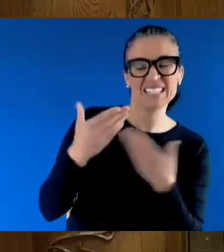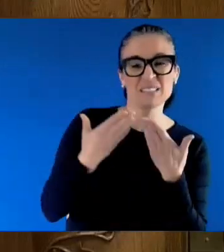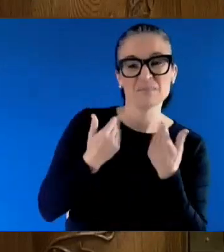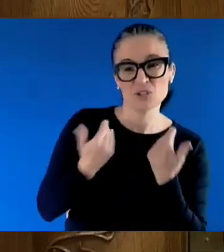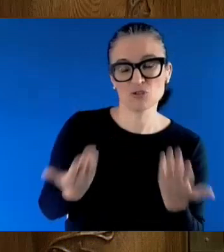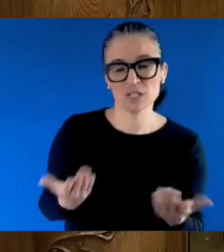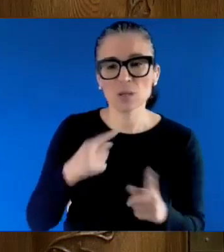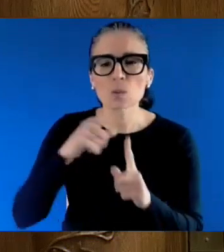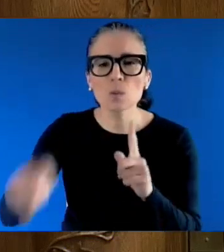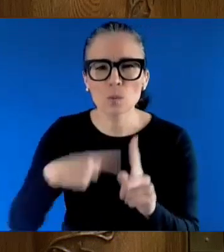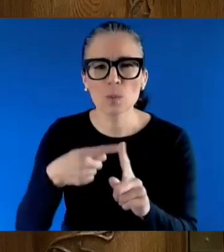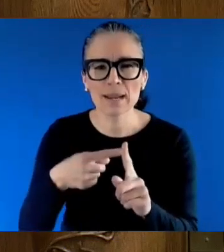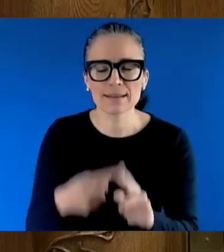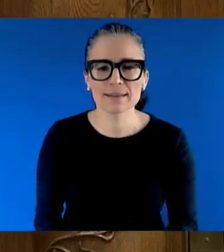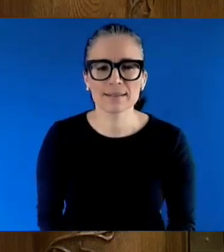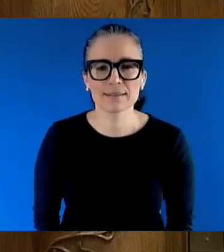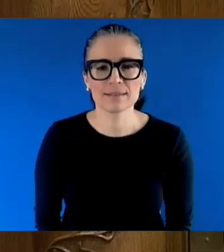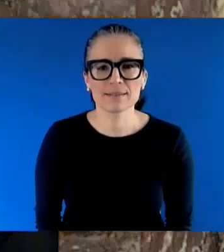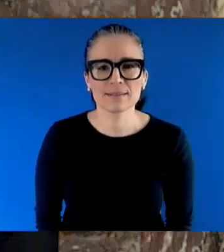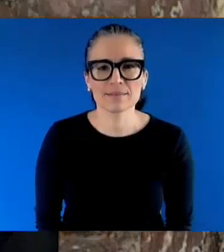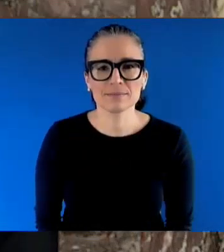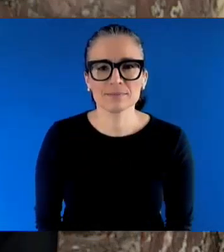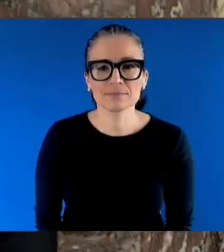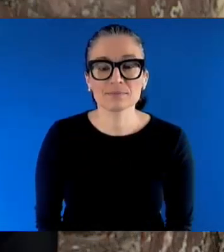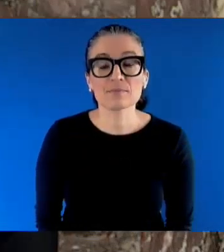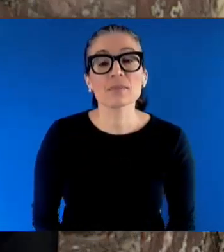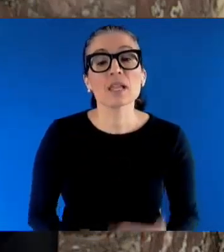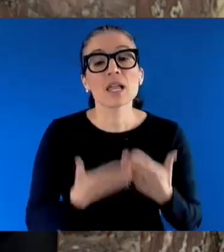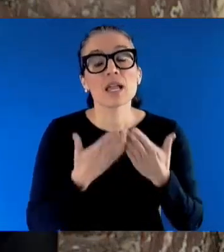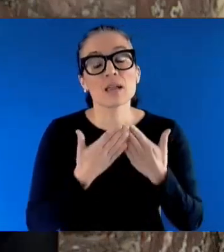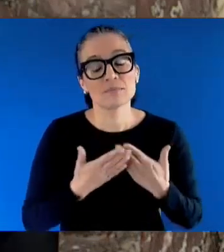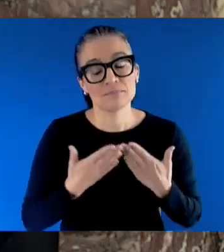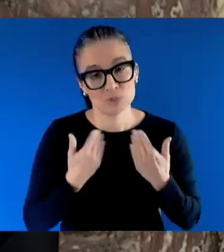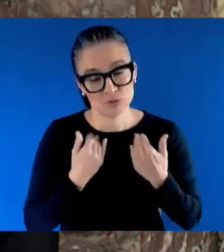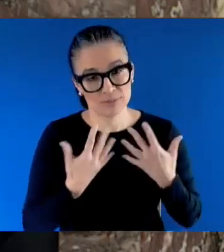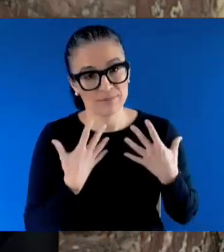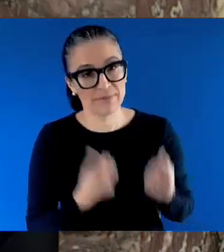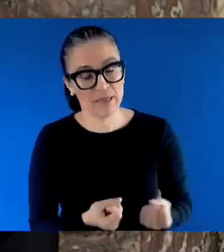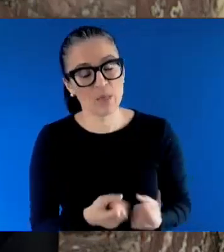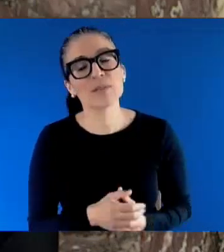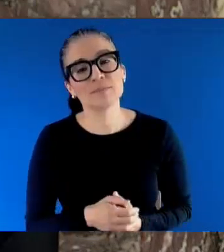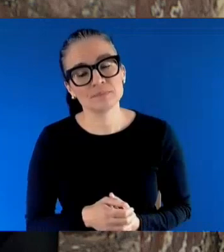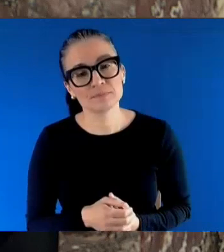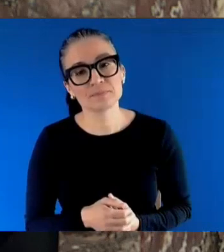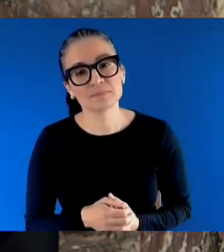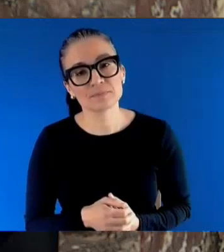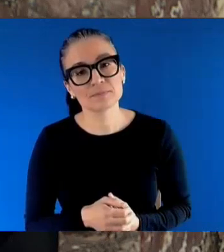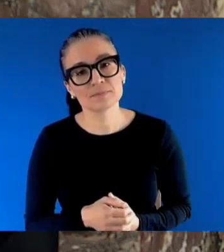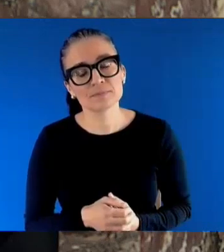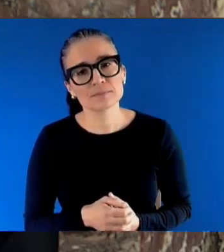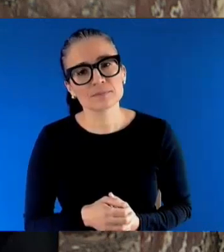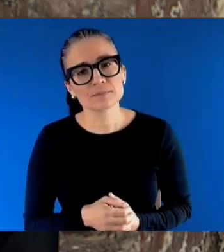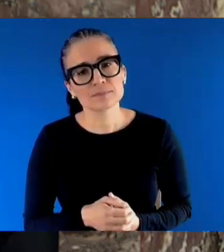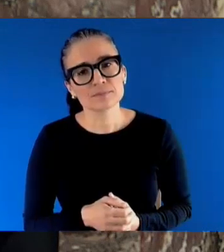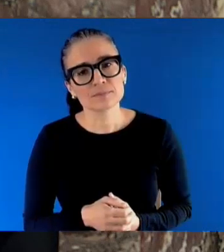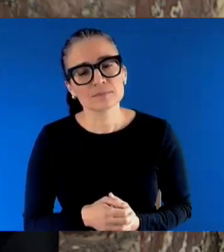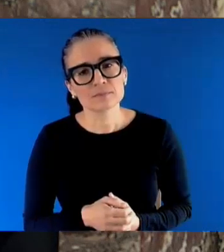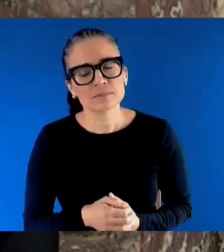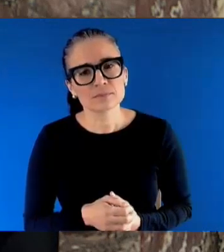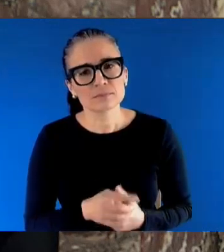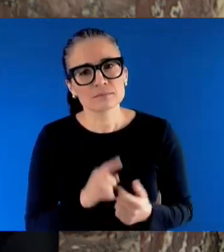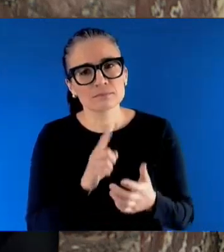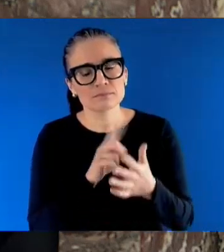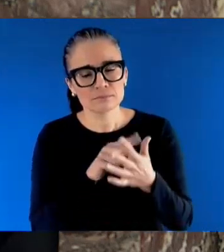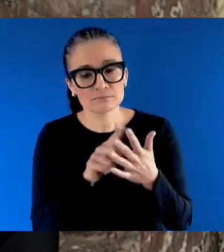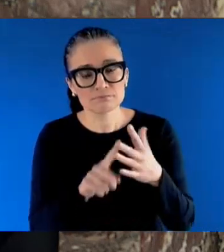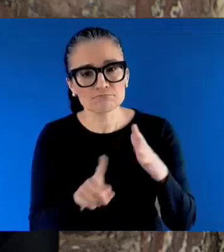Minister of Health. Thank you very much, Honourable Speaker. And we're concerned every time that someone has challenges